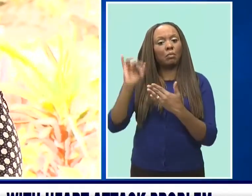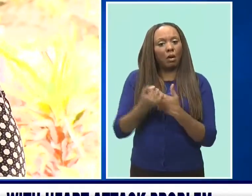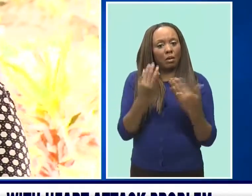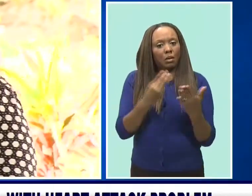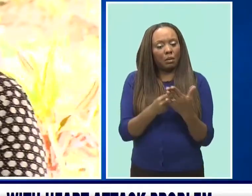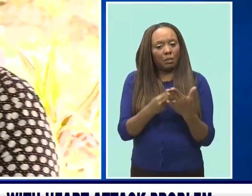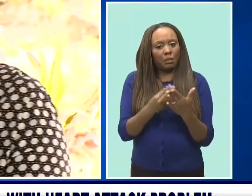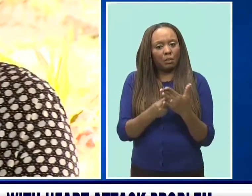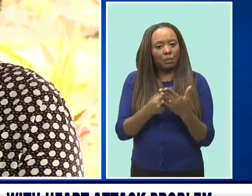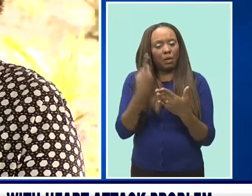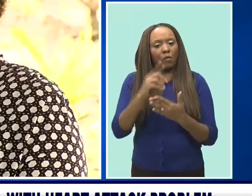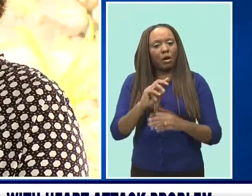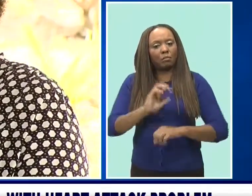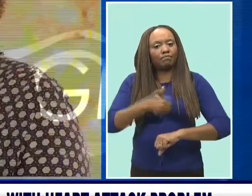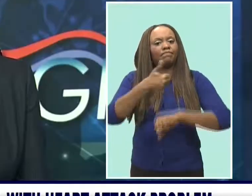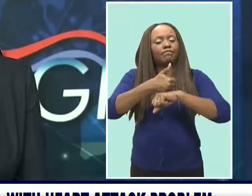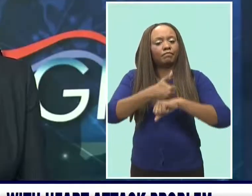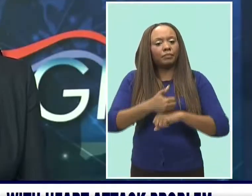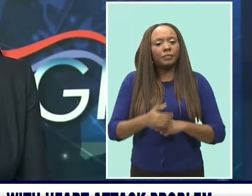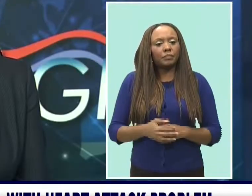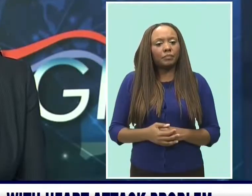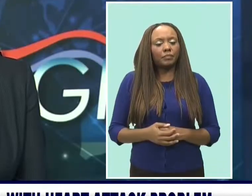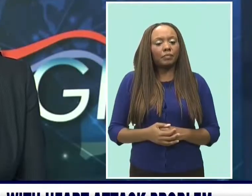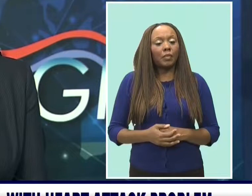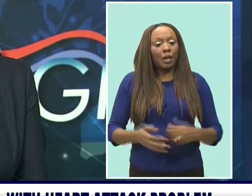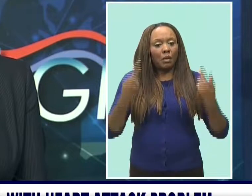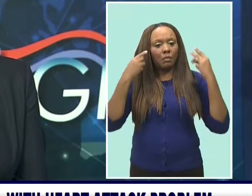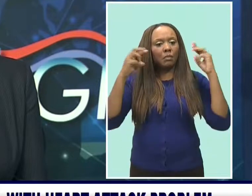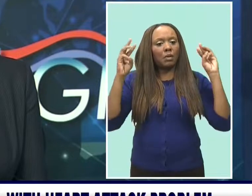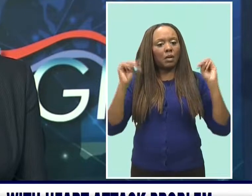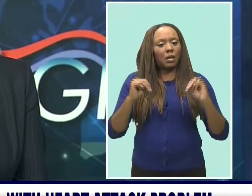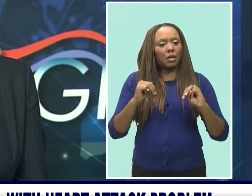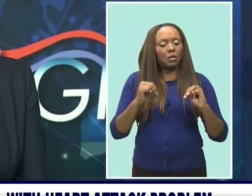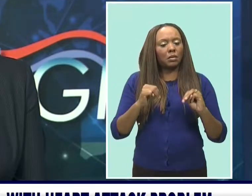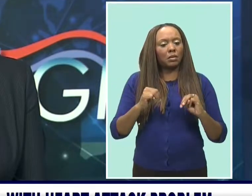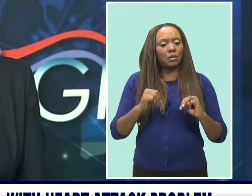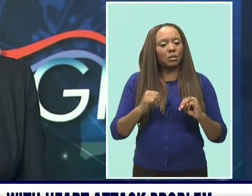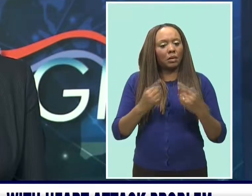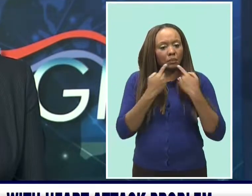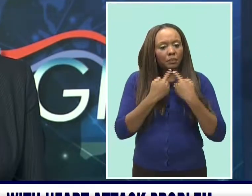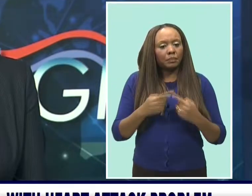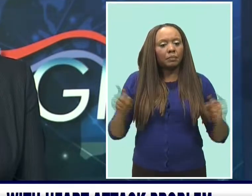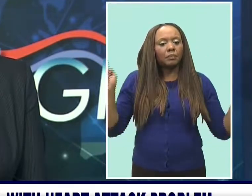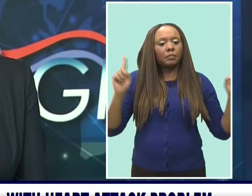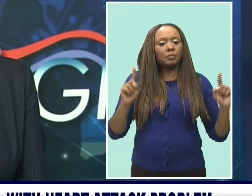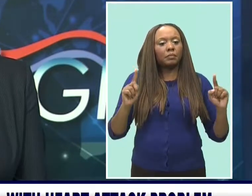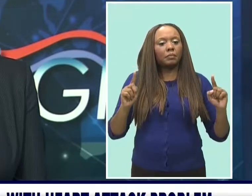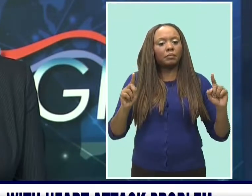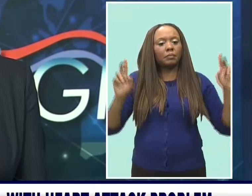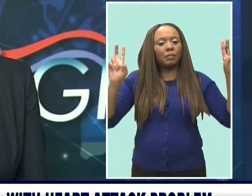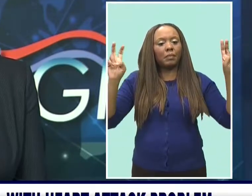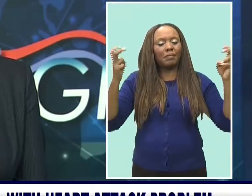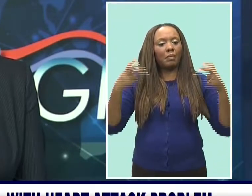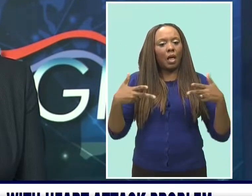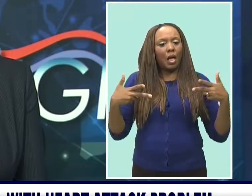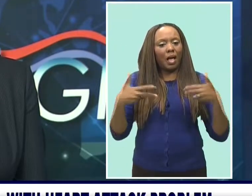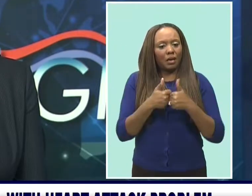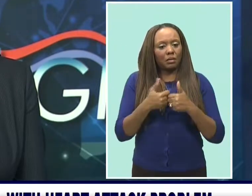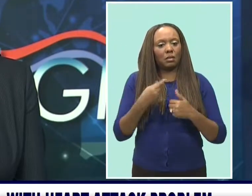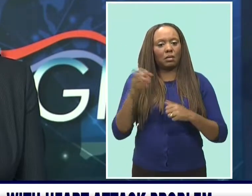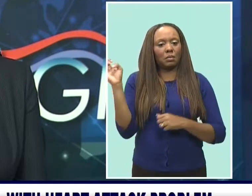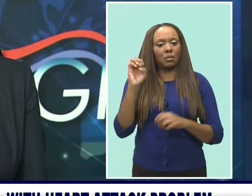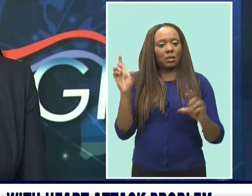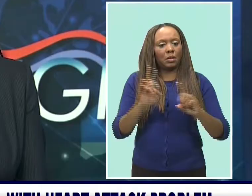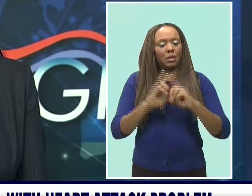this project up and running. Prime Minister Motley also revealed that work to expand the Accident and Emergency Department, for which